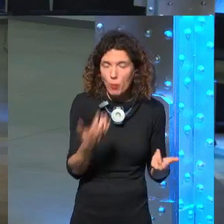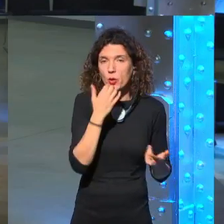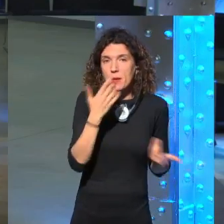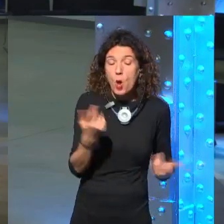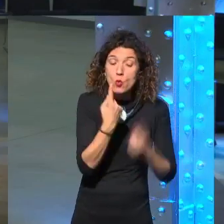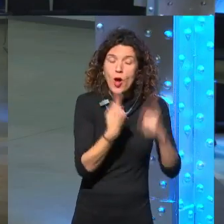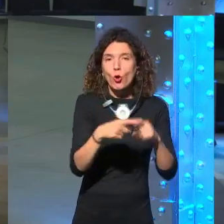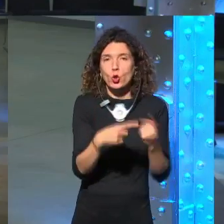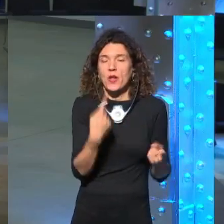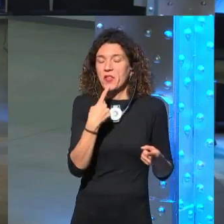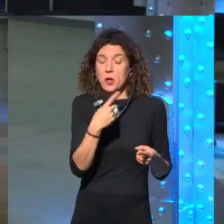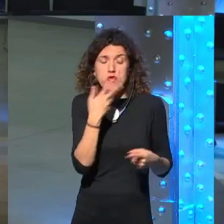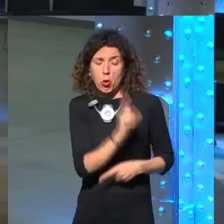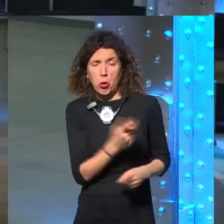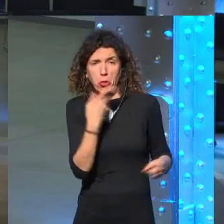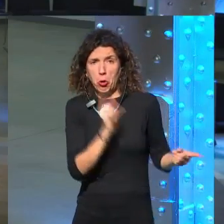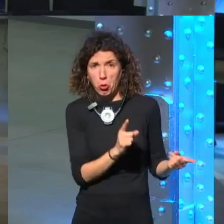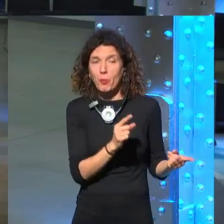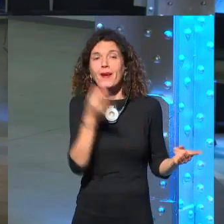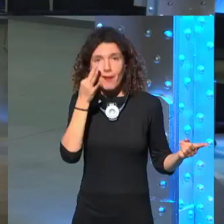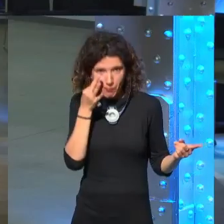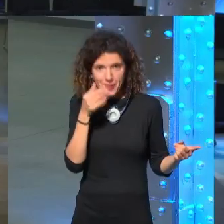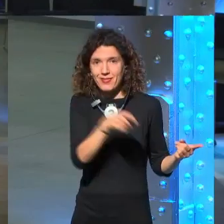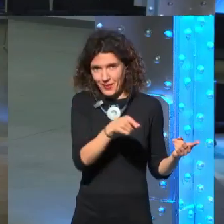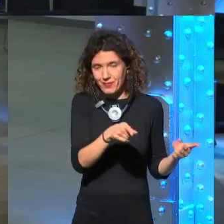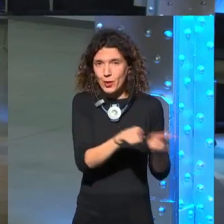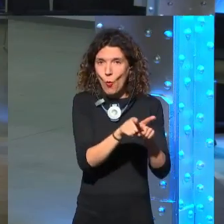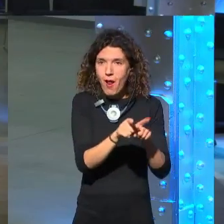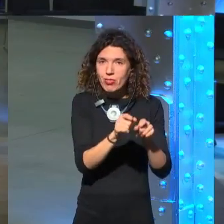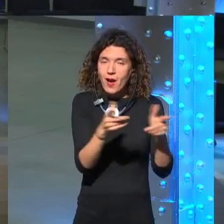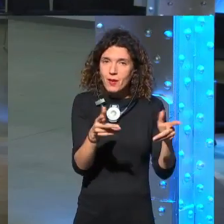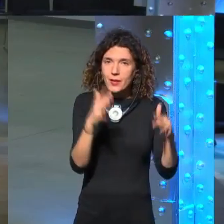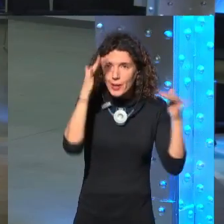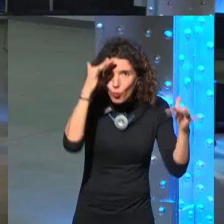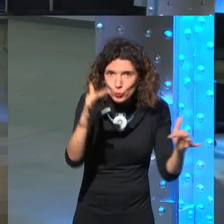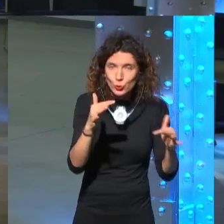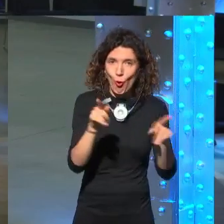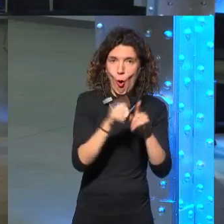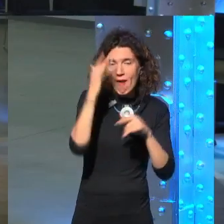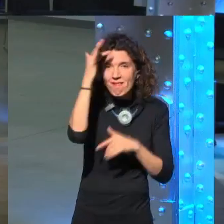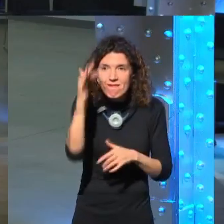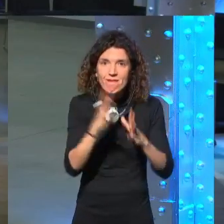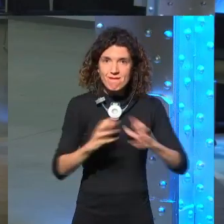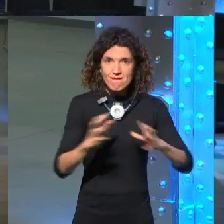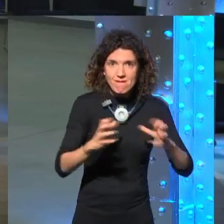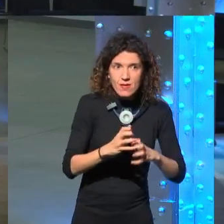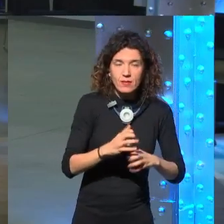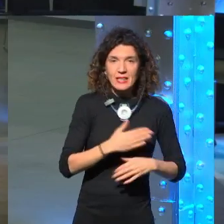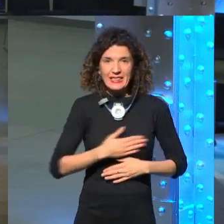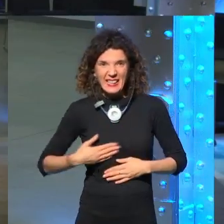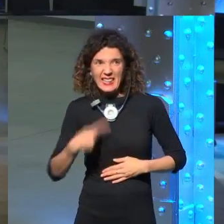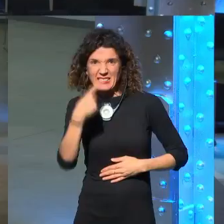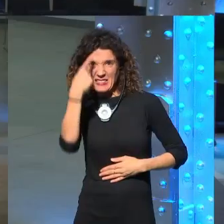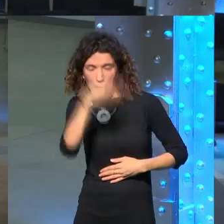know, but they're kind of like your Freudian drives, they're your delusions, the things that you don't want to know about, but actually are part of who